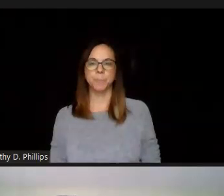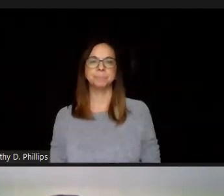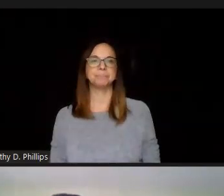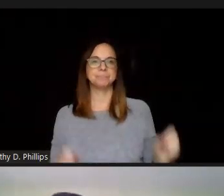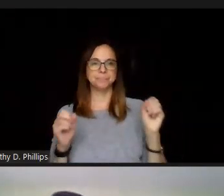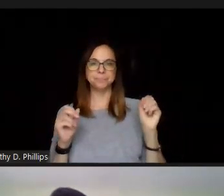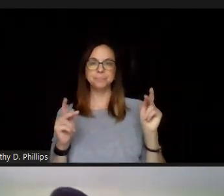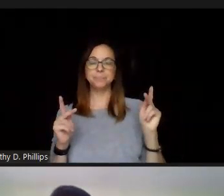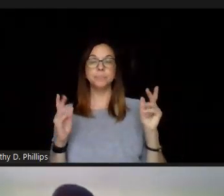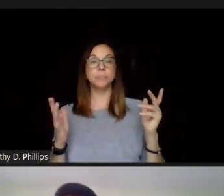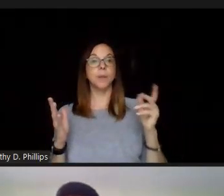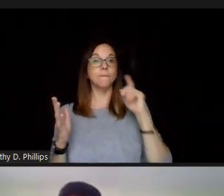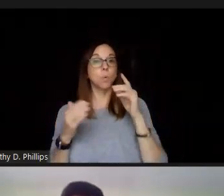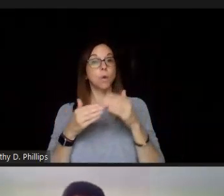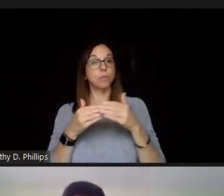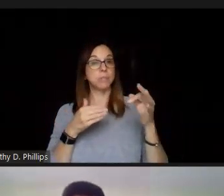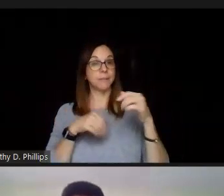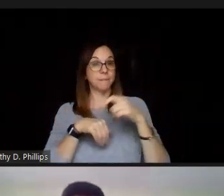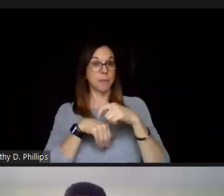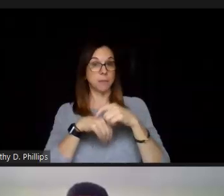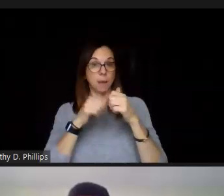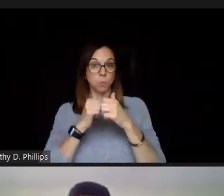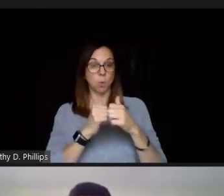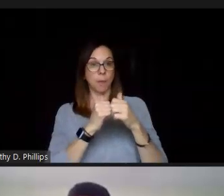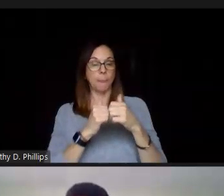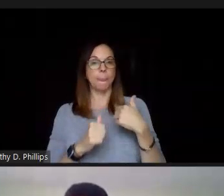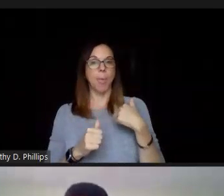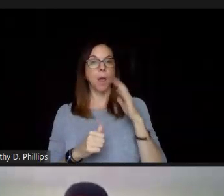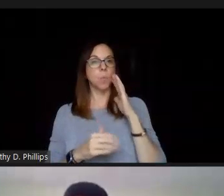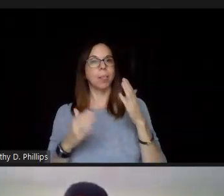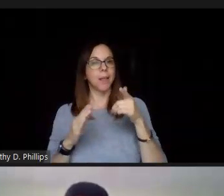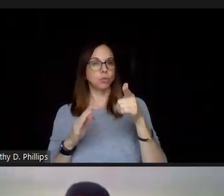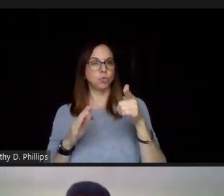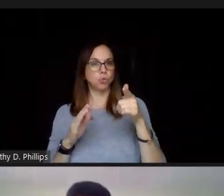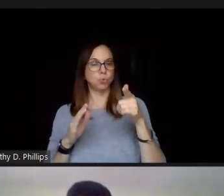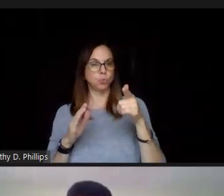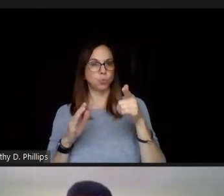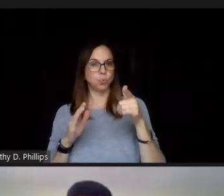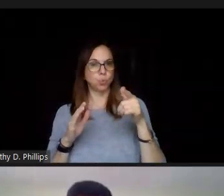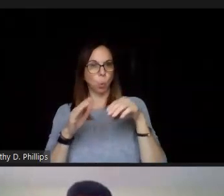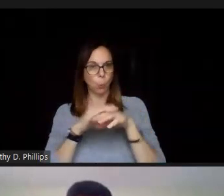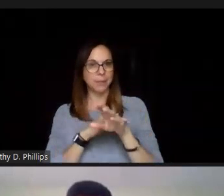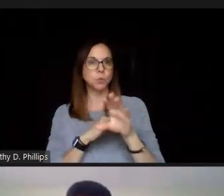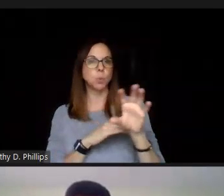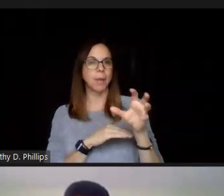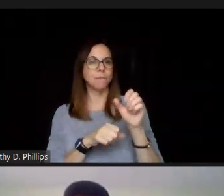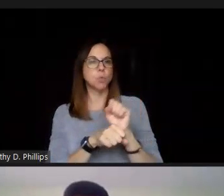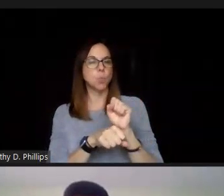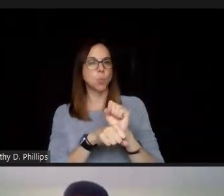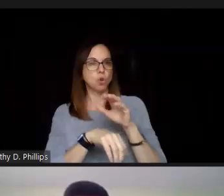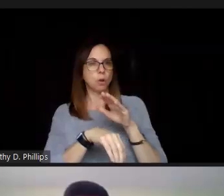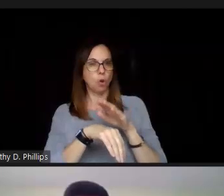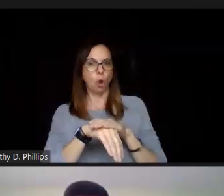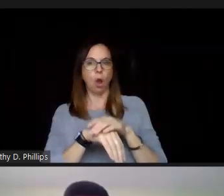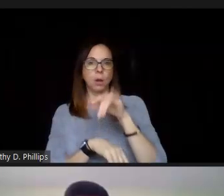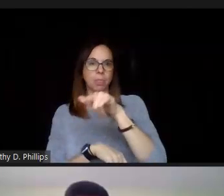Okay, so for the rest of our time together, I'm going to let you go into Canvas and work on